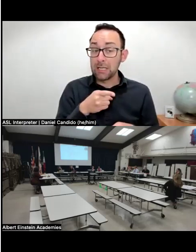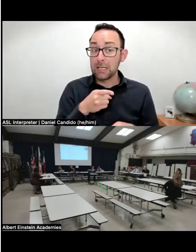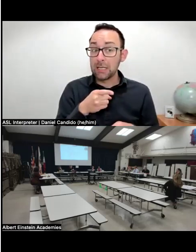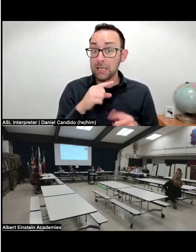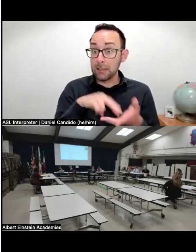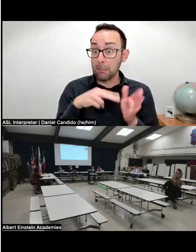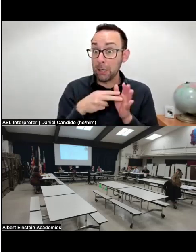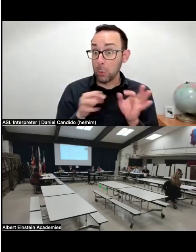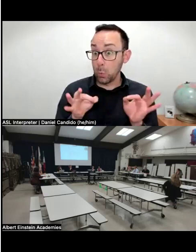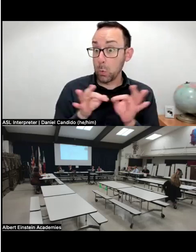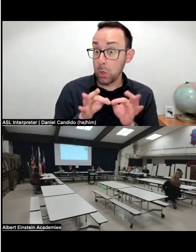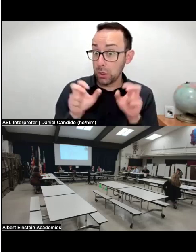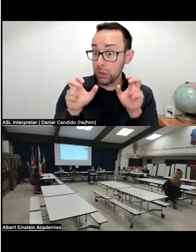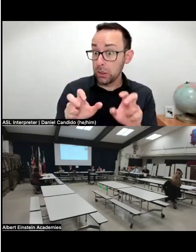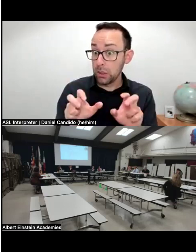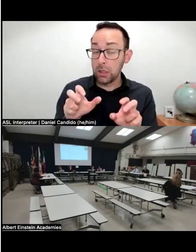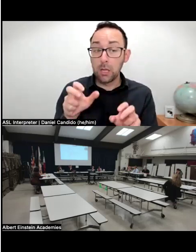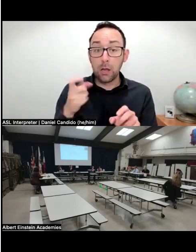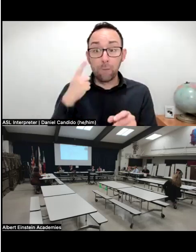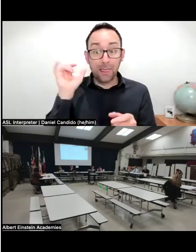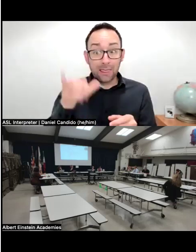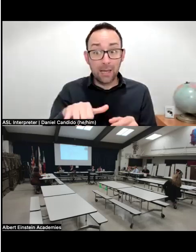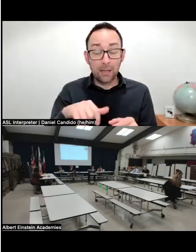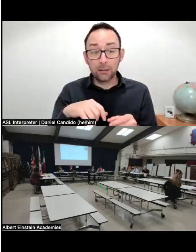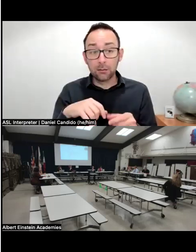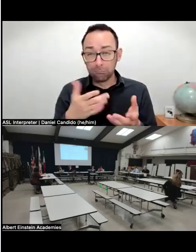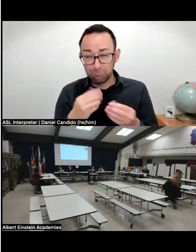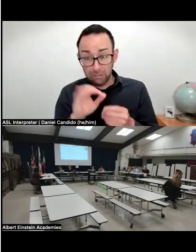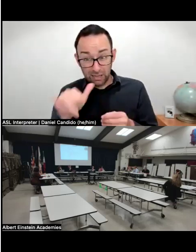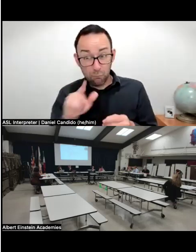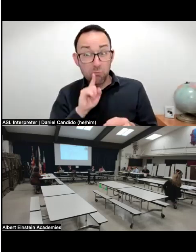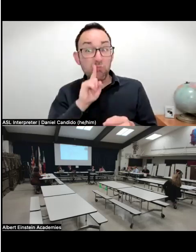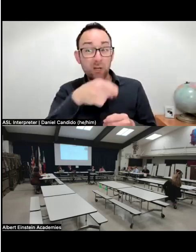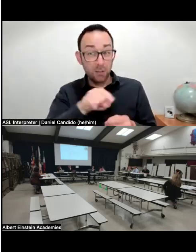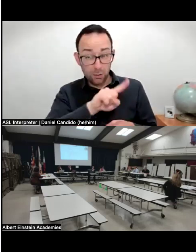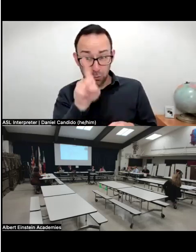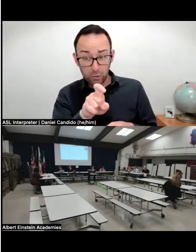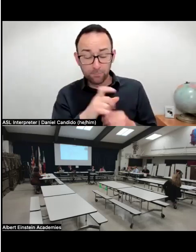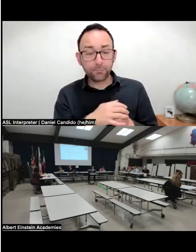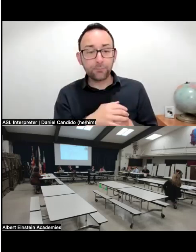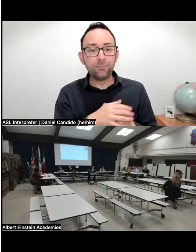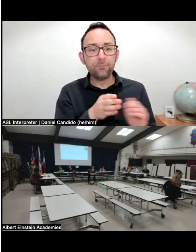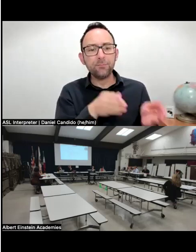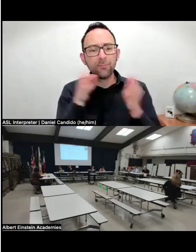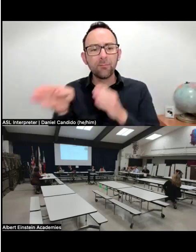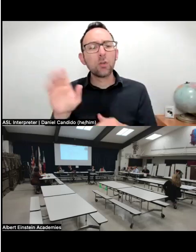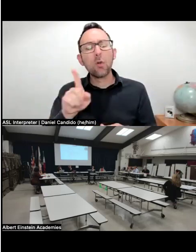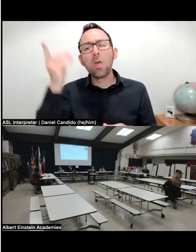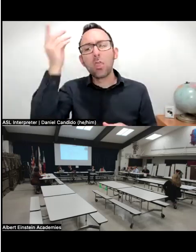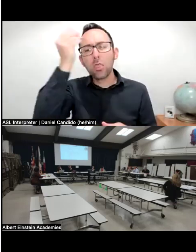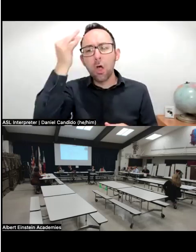the SSC to have that? Well, the debate is, or the thought is that with